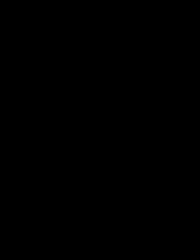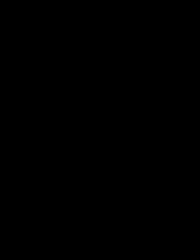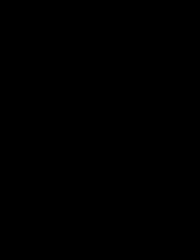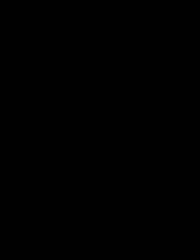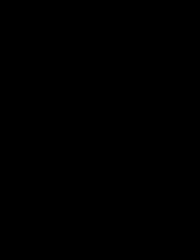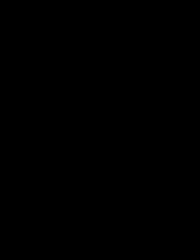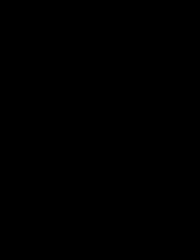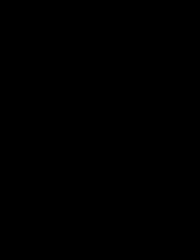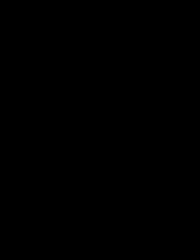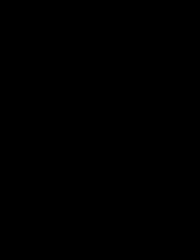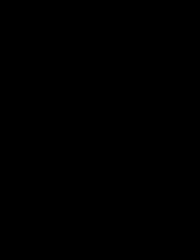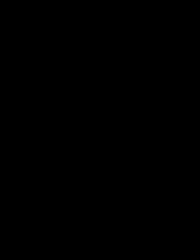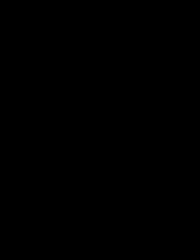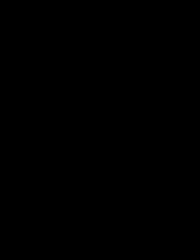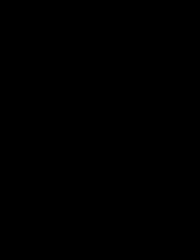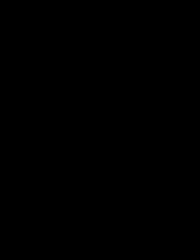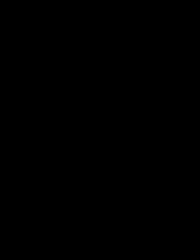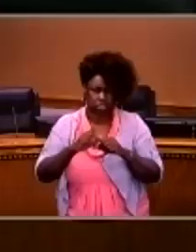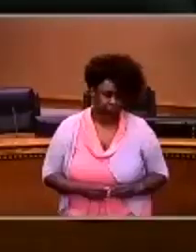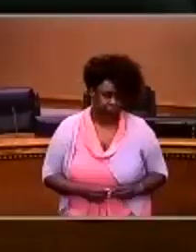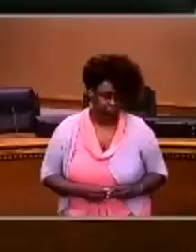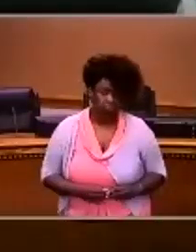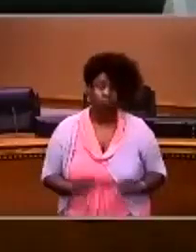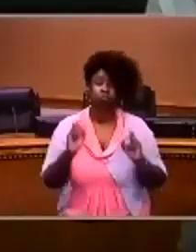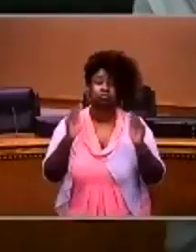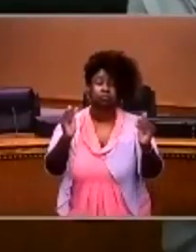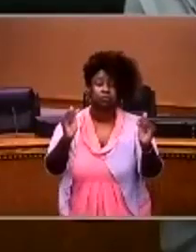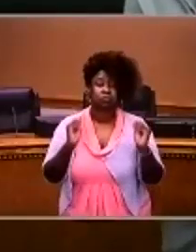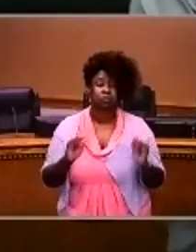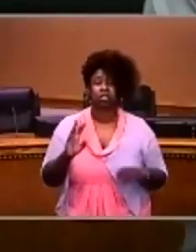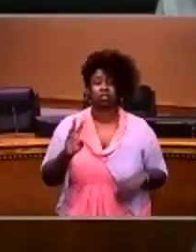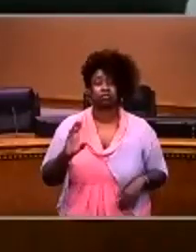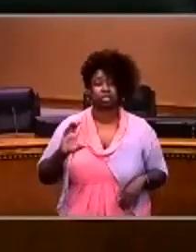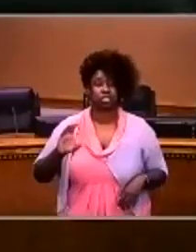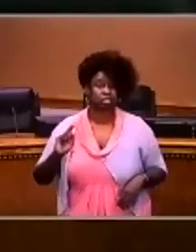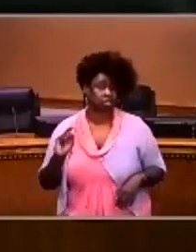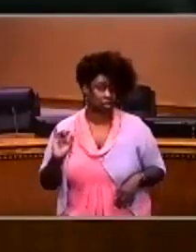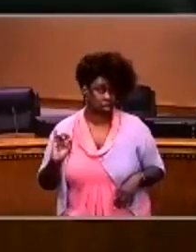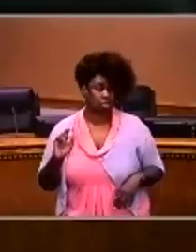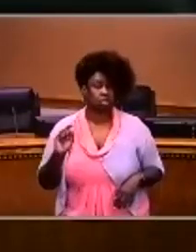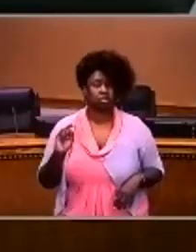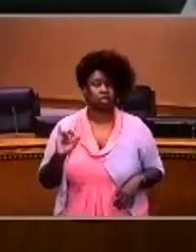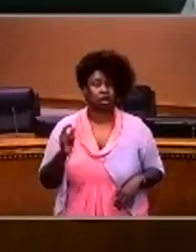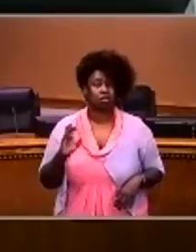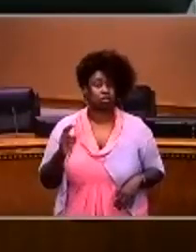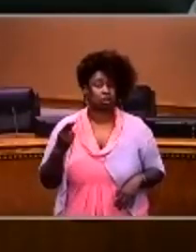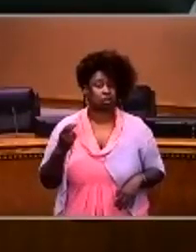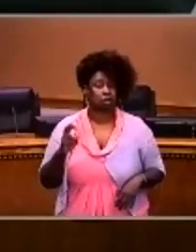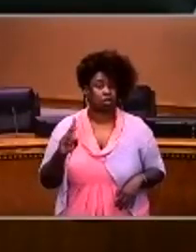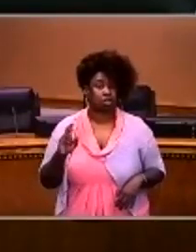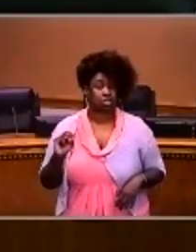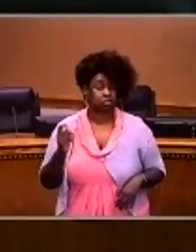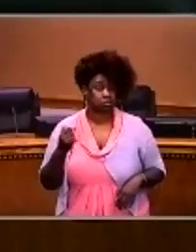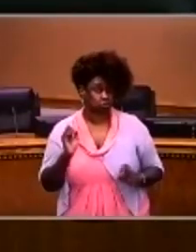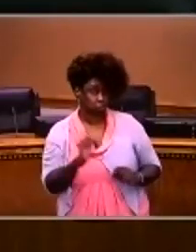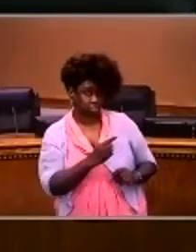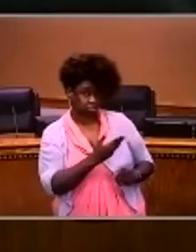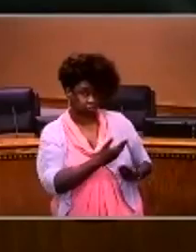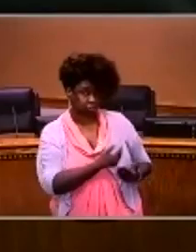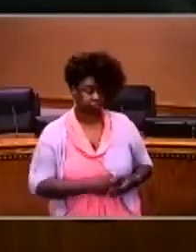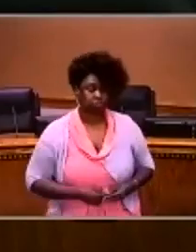time. You're very welcome. Okay, next up, WCTI, Tyler Hardin. Do you have any questions for Dr.